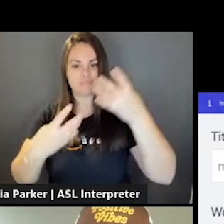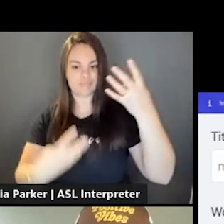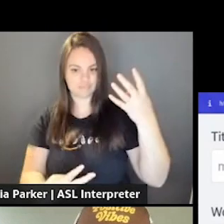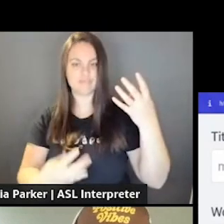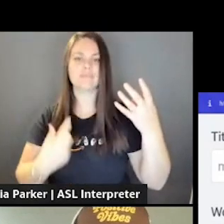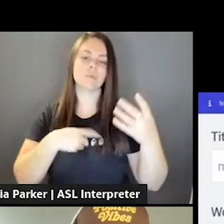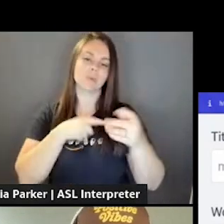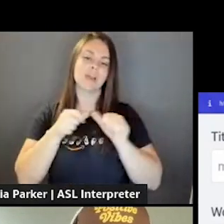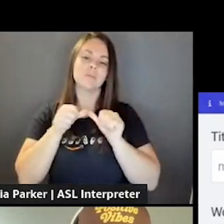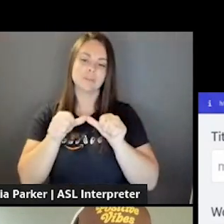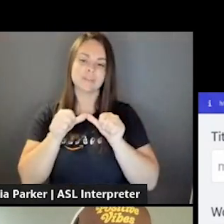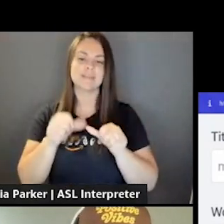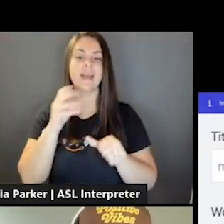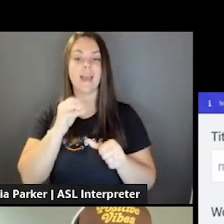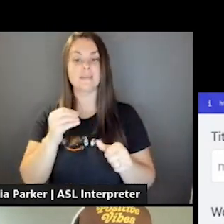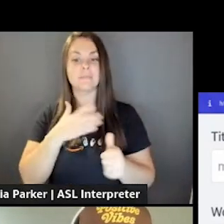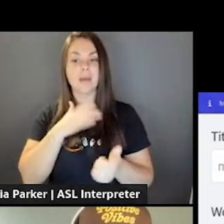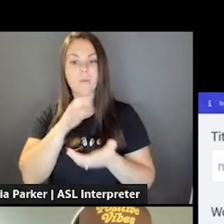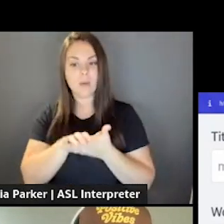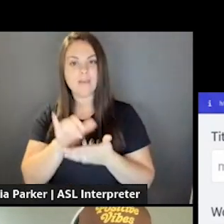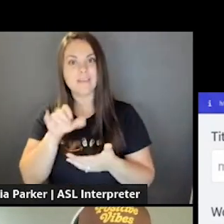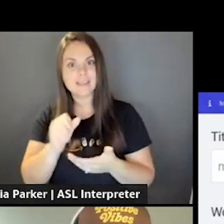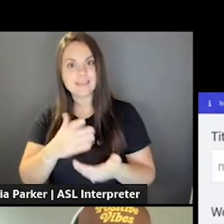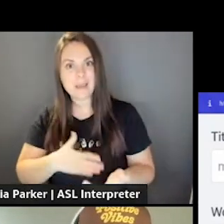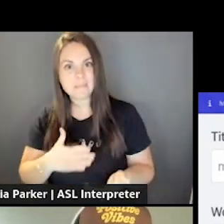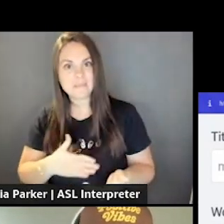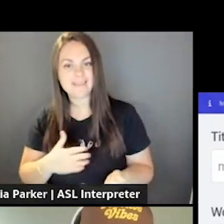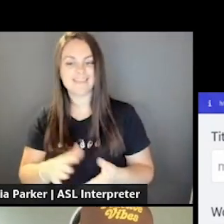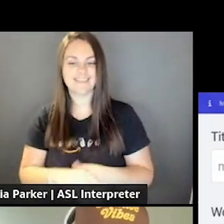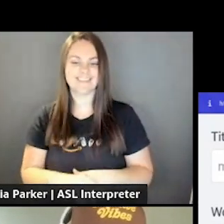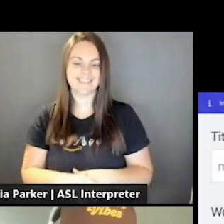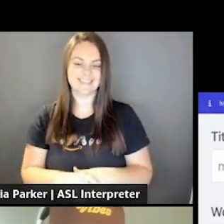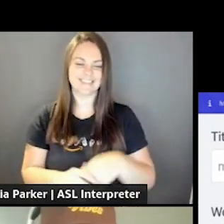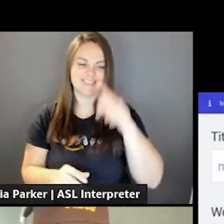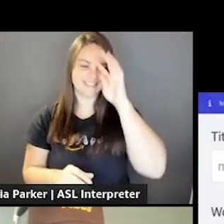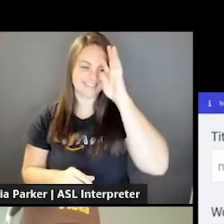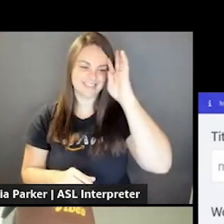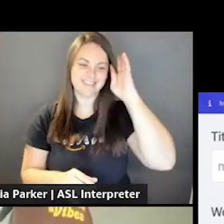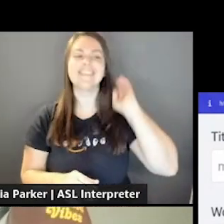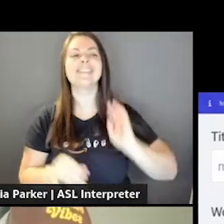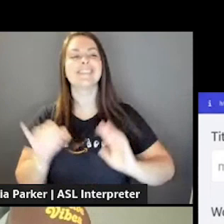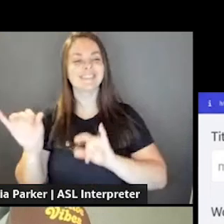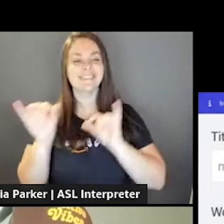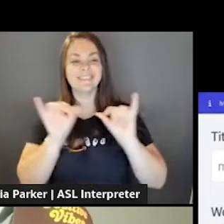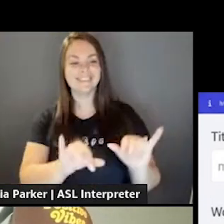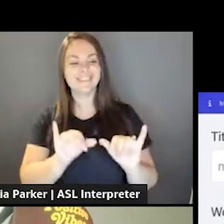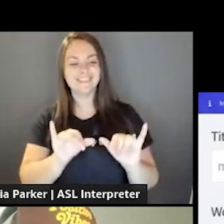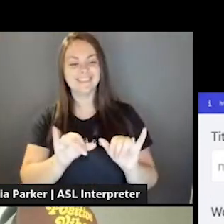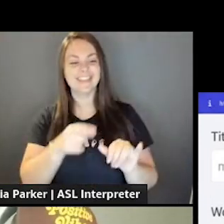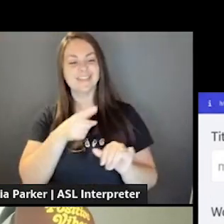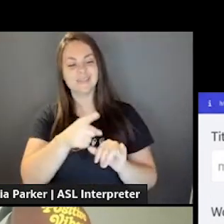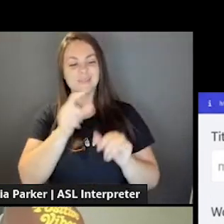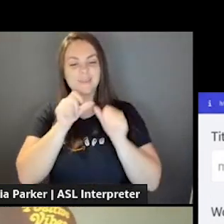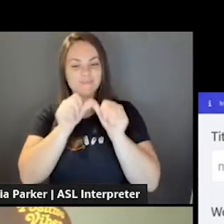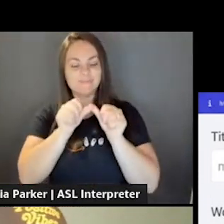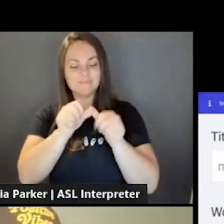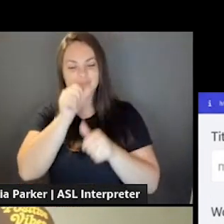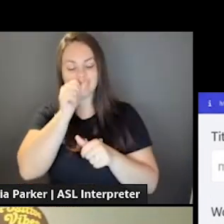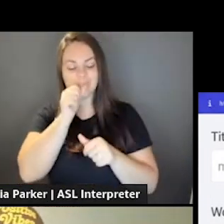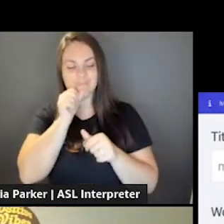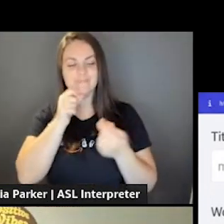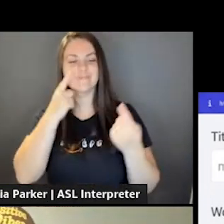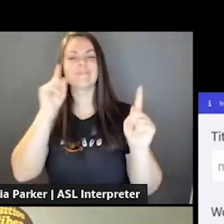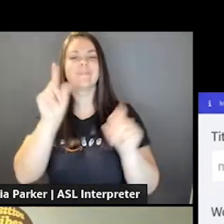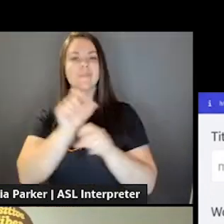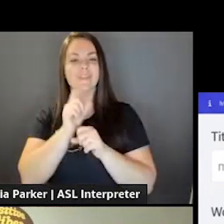and indeed, my wife is happy. Just like the item, Michael, you persisted and you got this working for us. Well, I mean, thanks